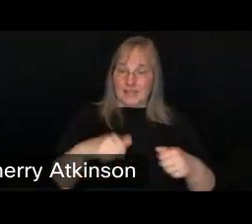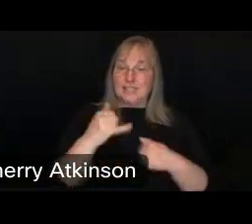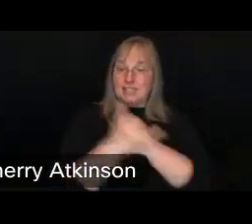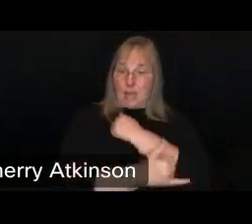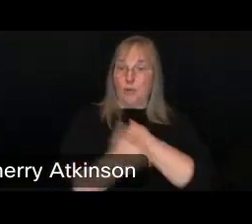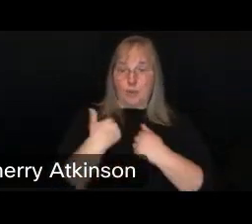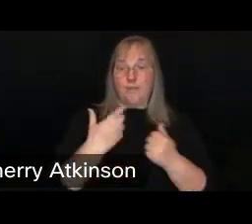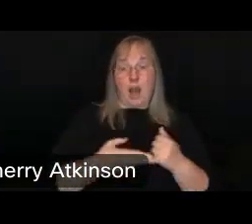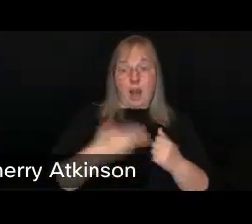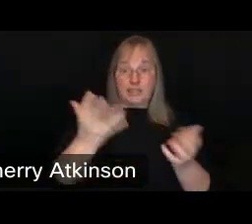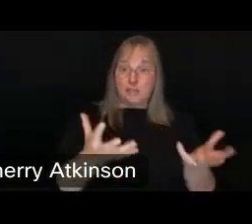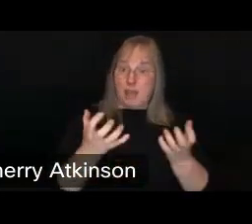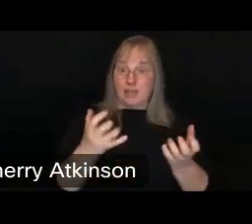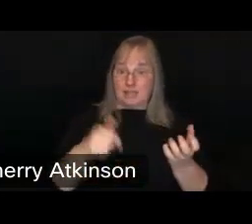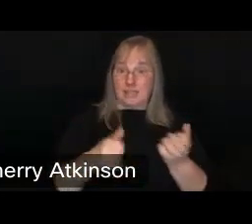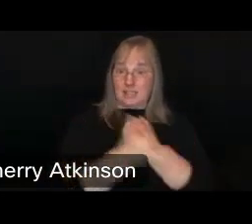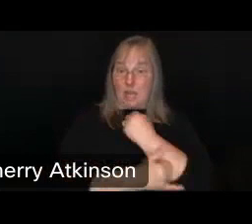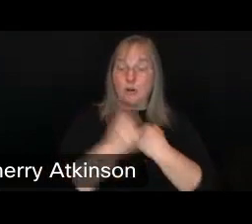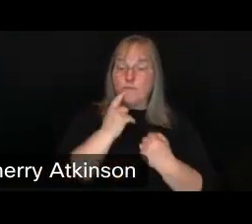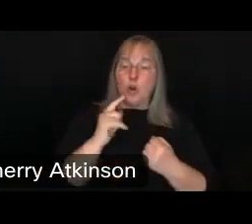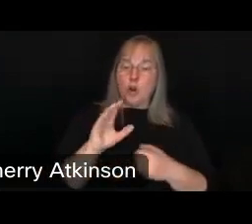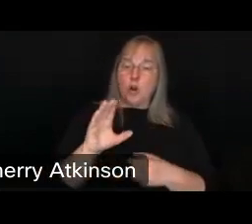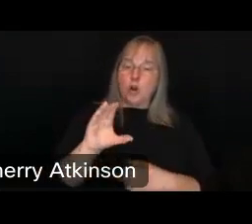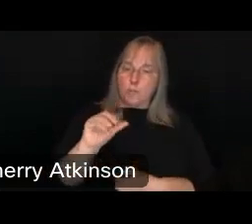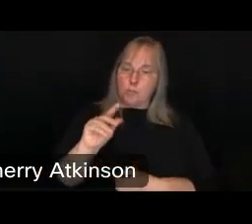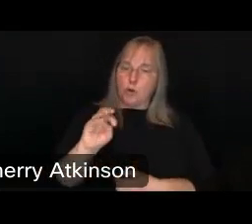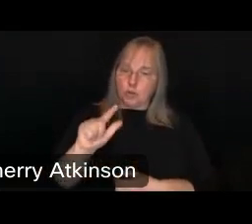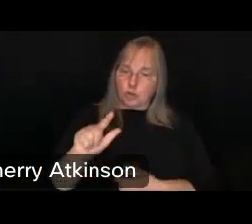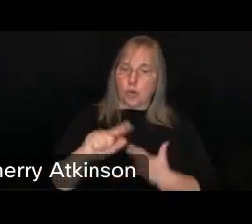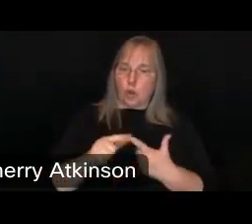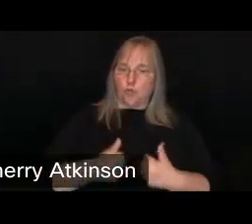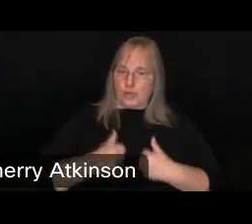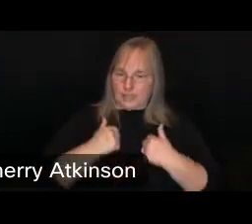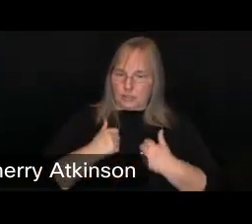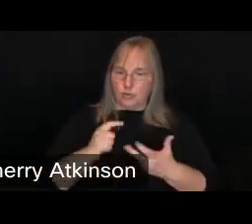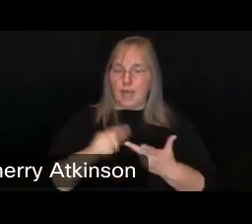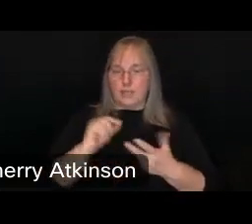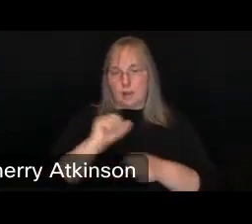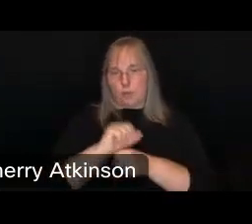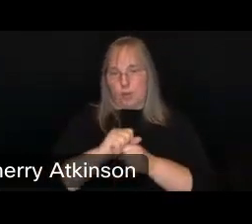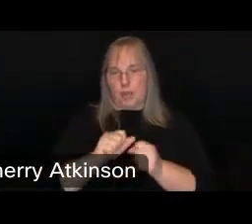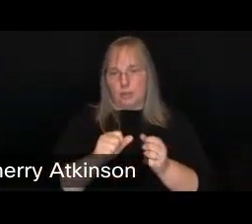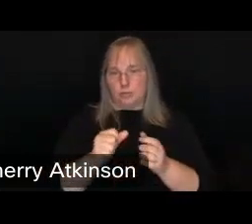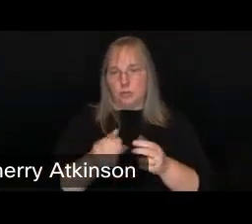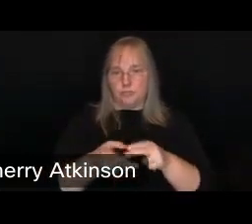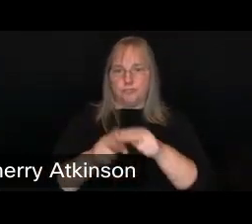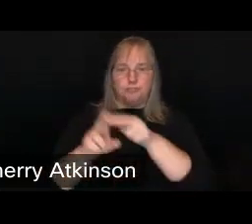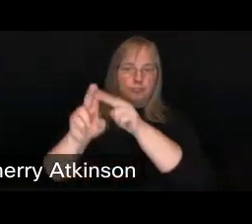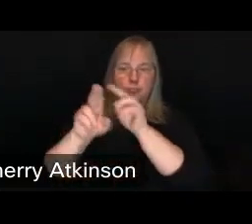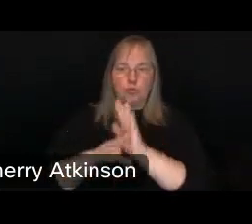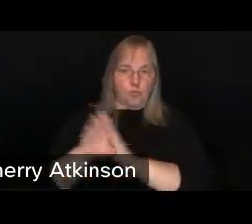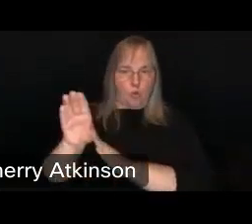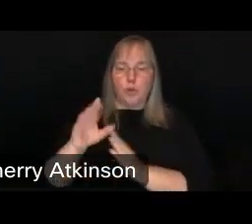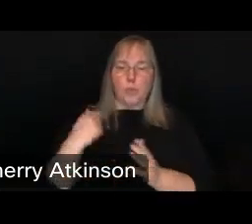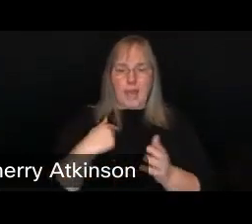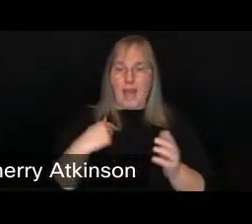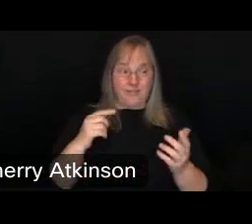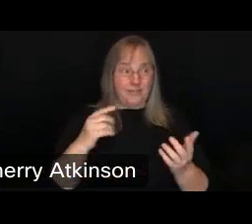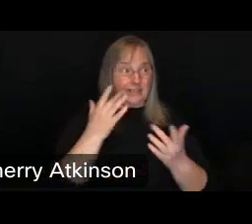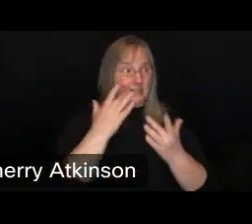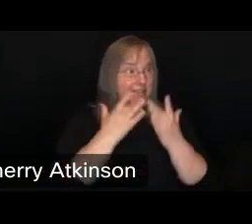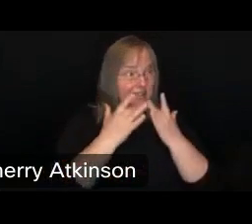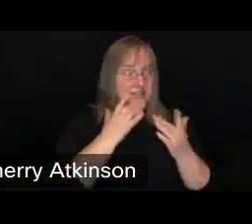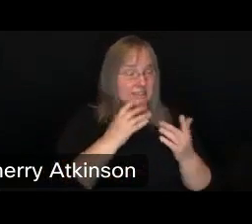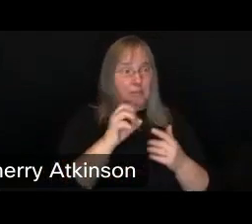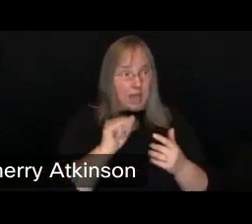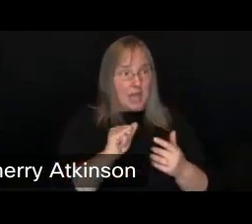county. There's a high demand for commercial, residential, and employment growth. We have a dwindling supply of undeveloped land. Climate change